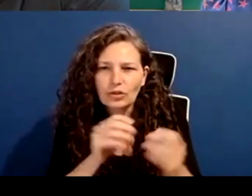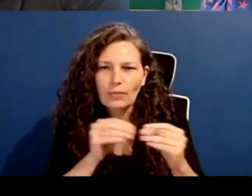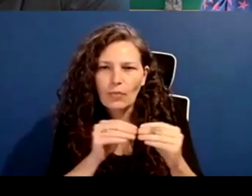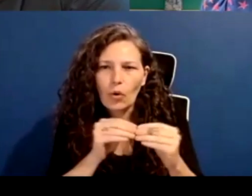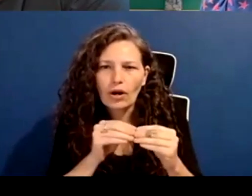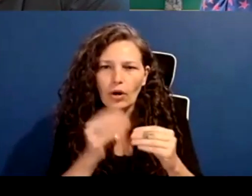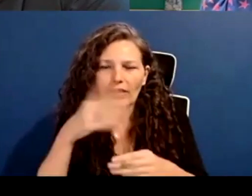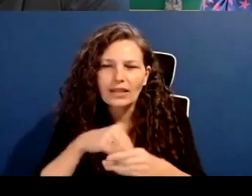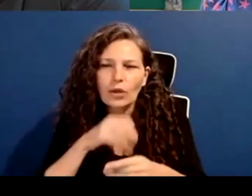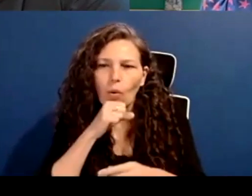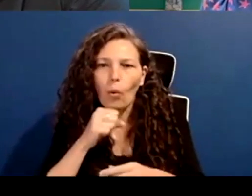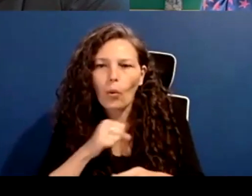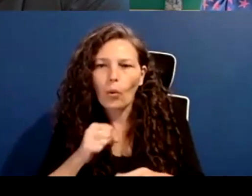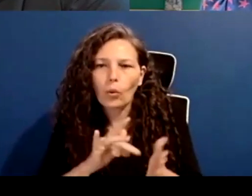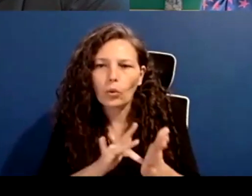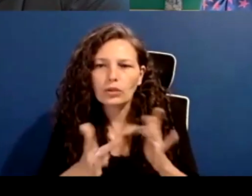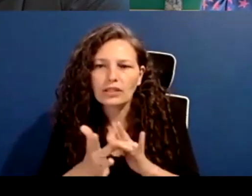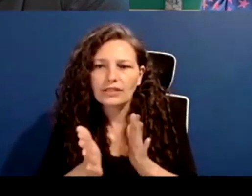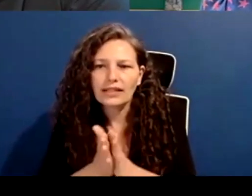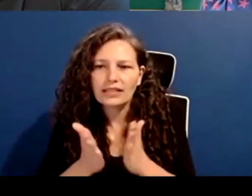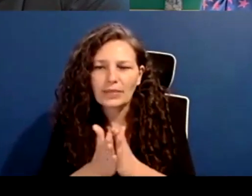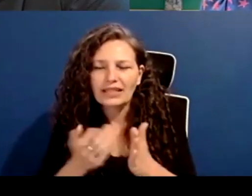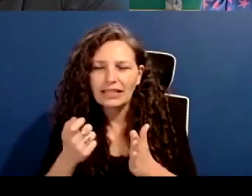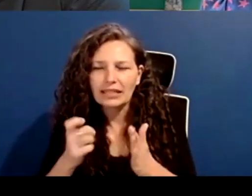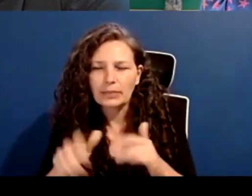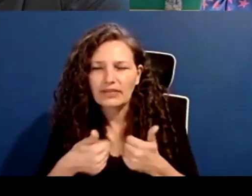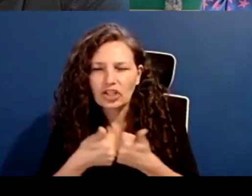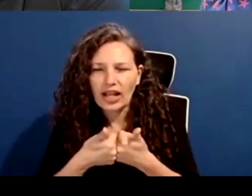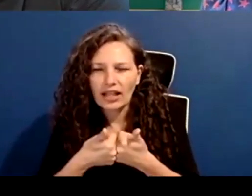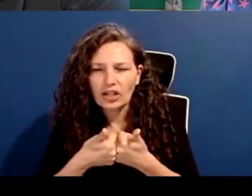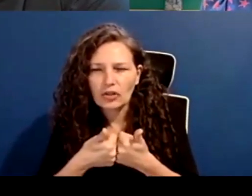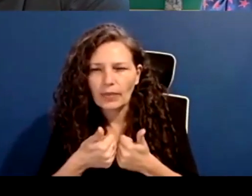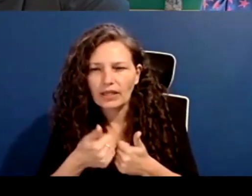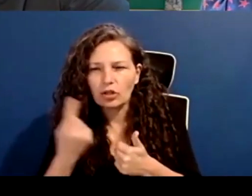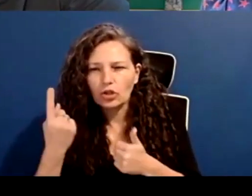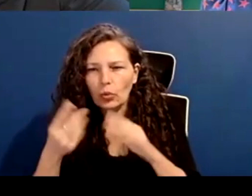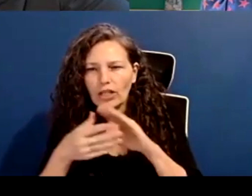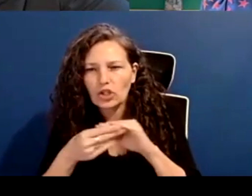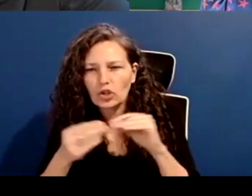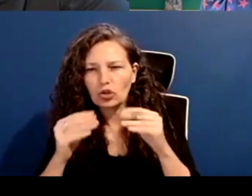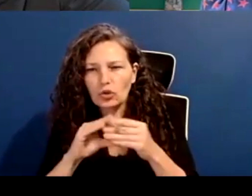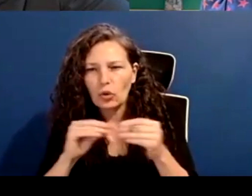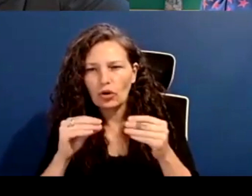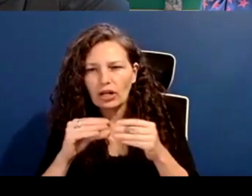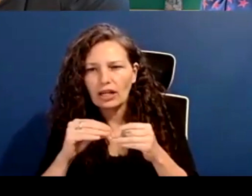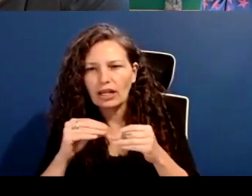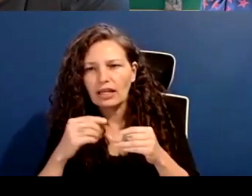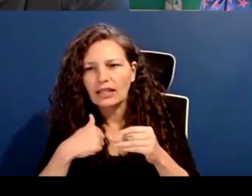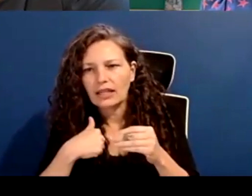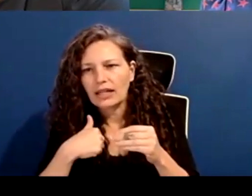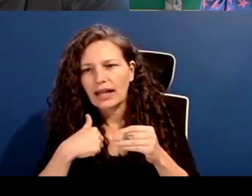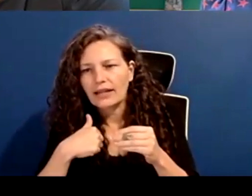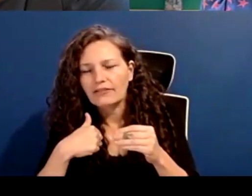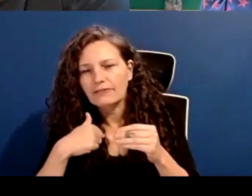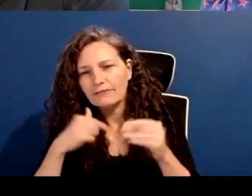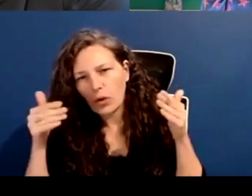that I have also really worked through is the story of, a lot of the healing narratives tend to